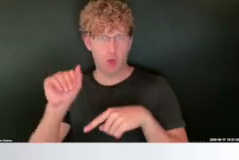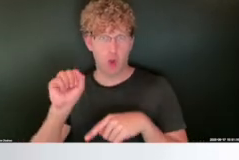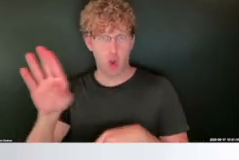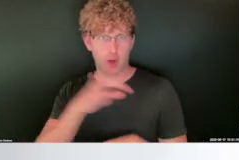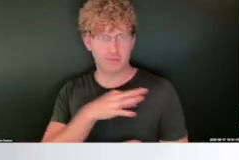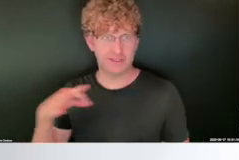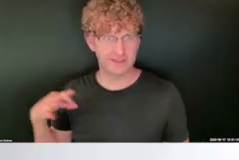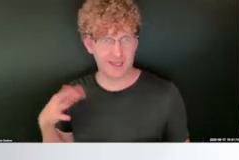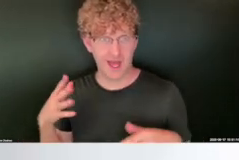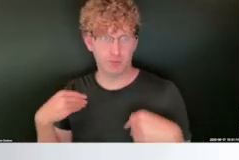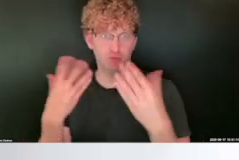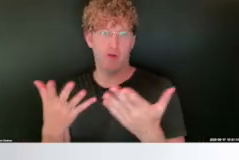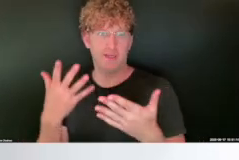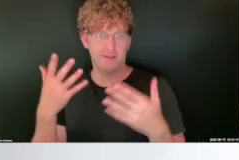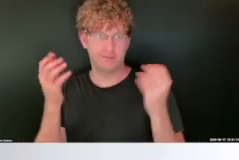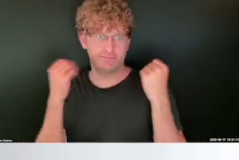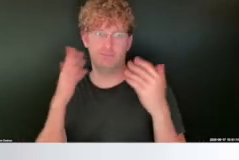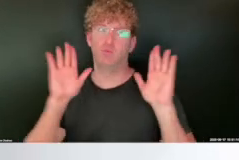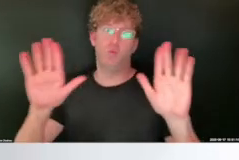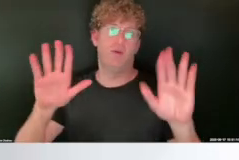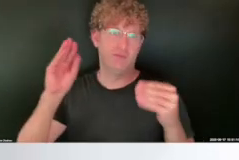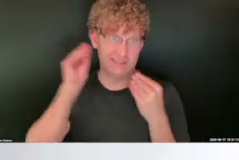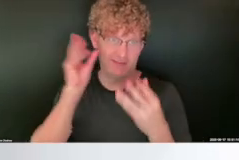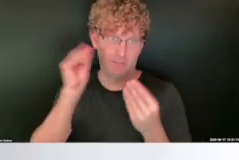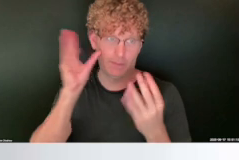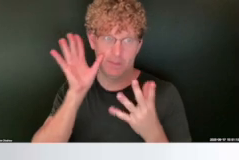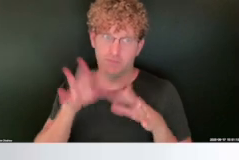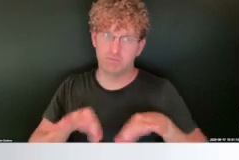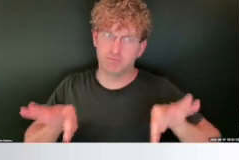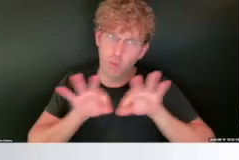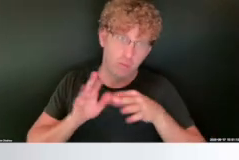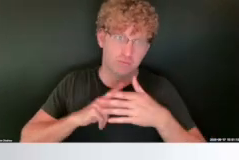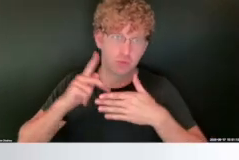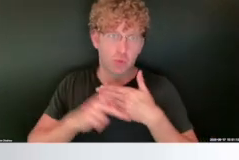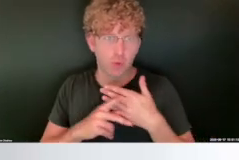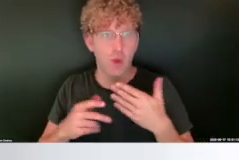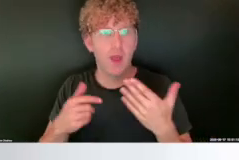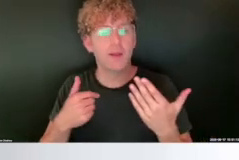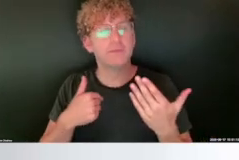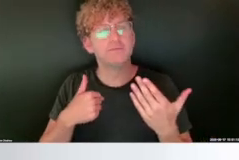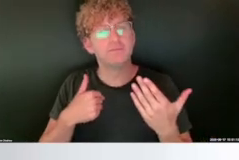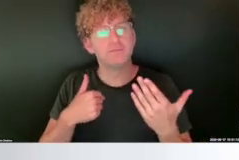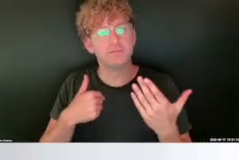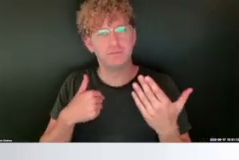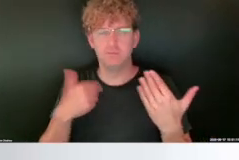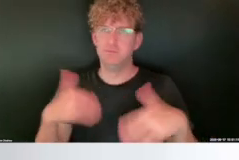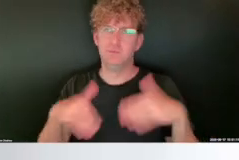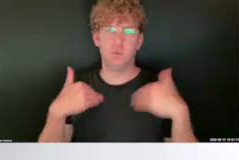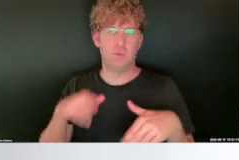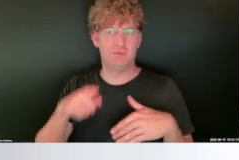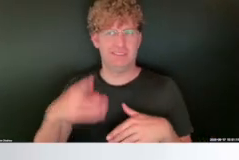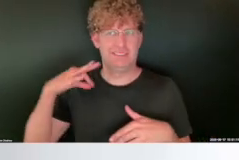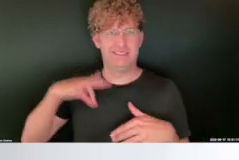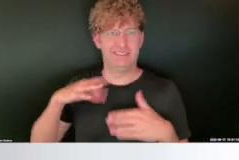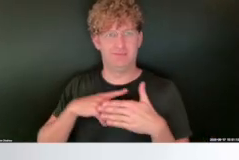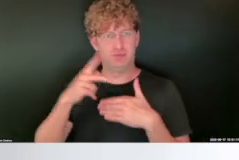these critical programs. I don't need to tell this group how important these incentive programs are now with losing the